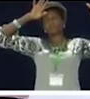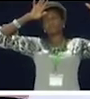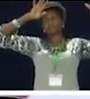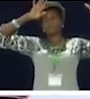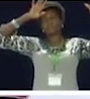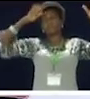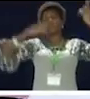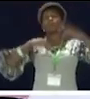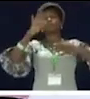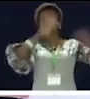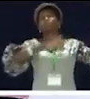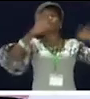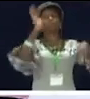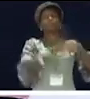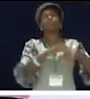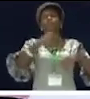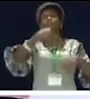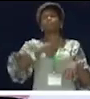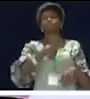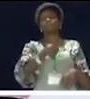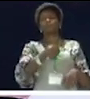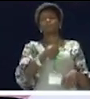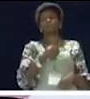have mercy on me.